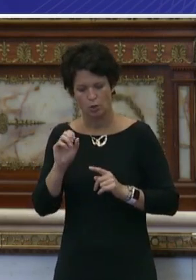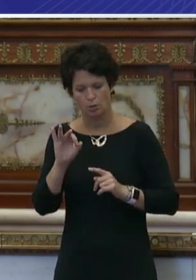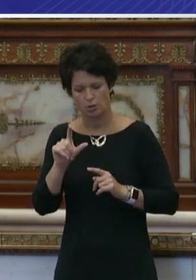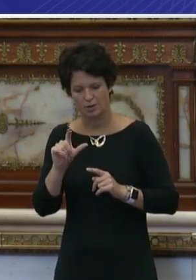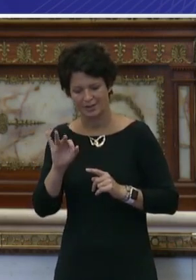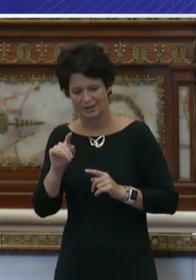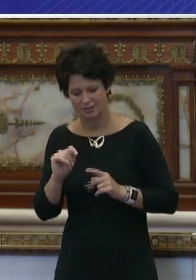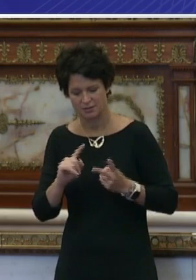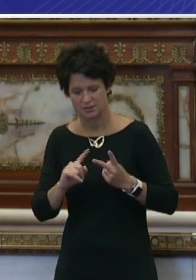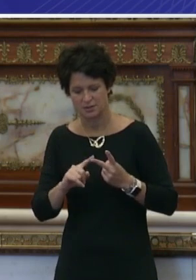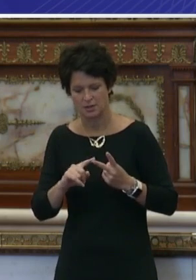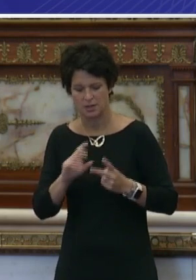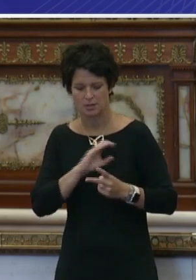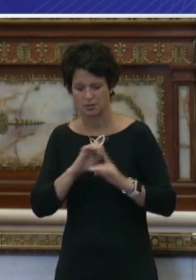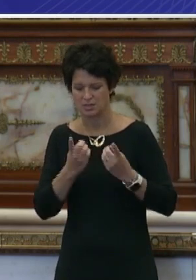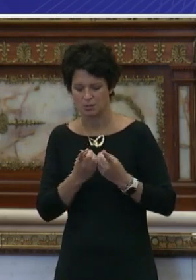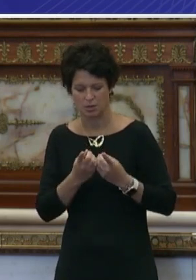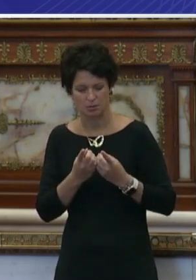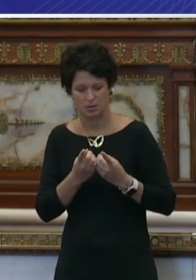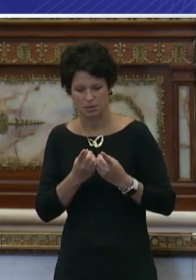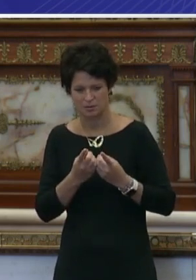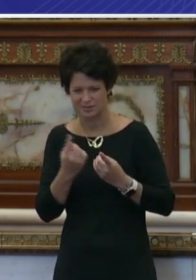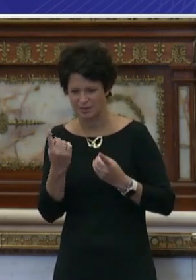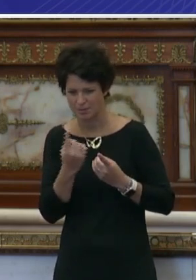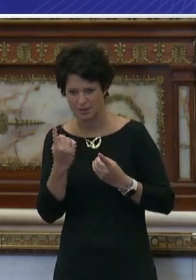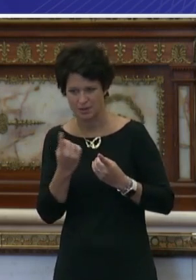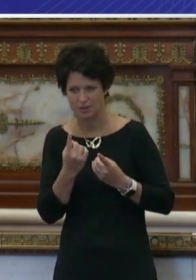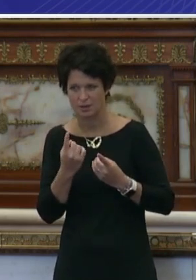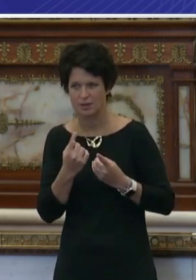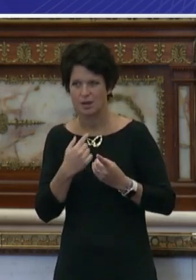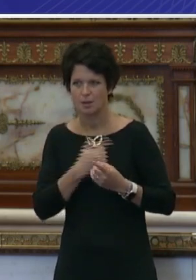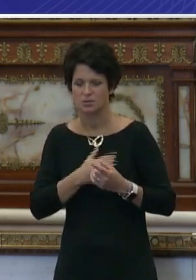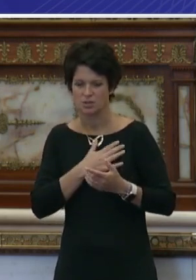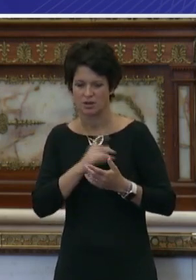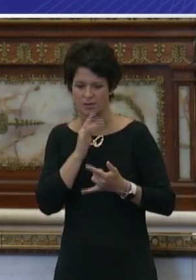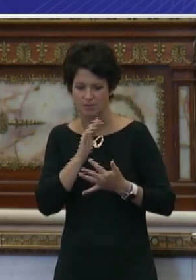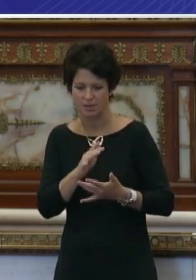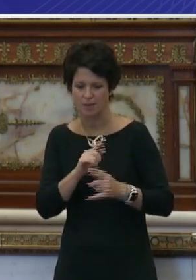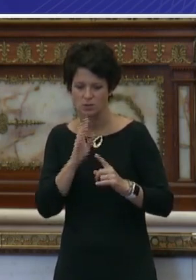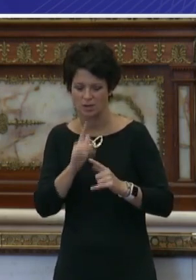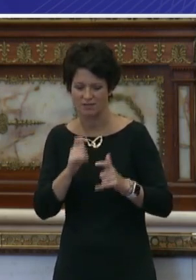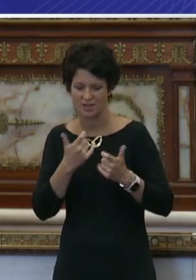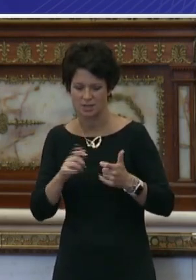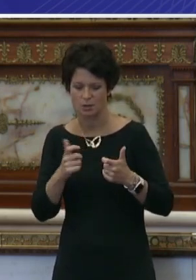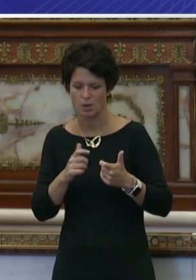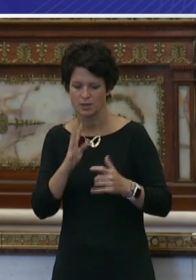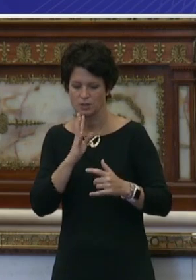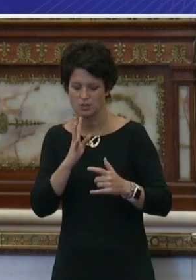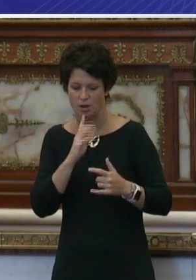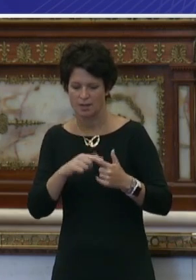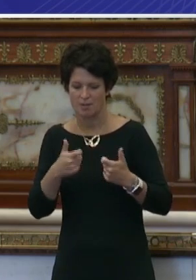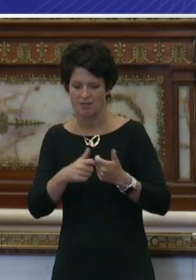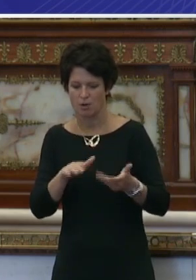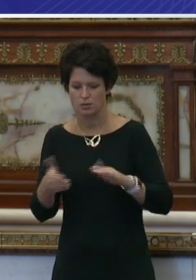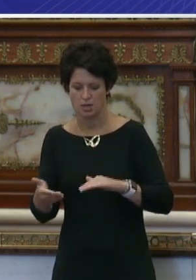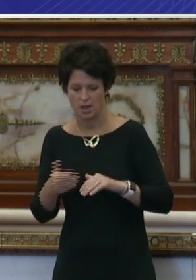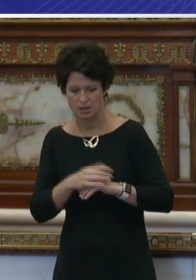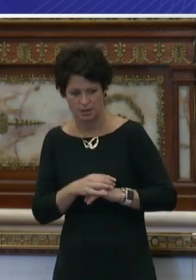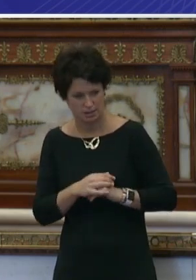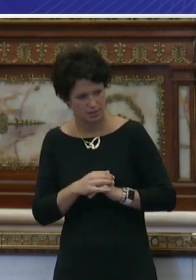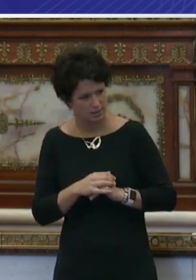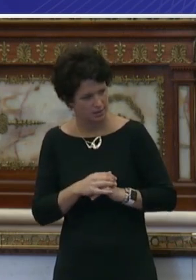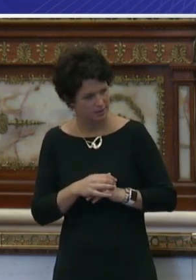Philadelphia Police Department does anything to protect us. Sorry if I'm stuttering, if I'm talking fast. I don't want to die in between my sentences. I'm afraid to die, so